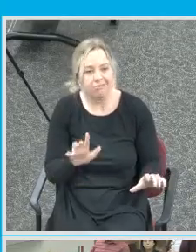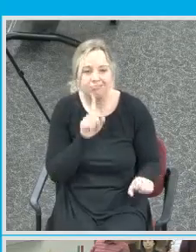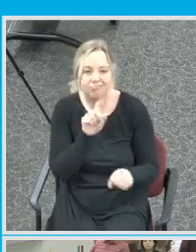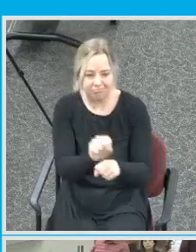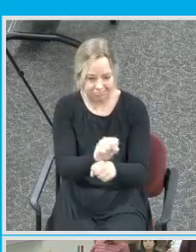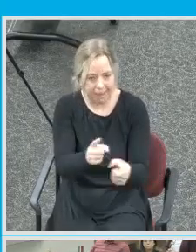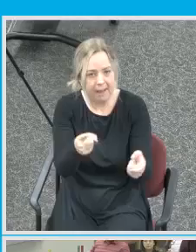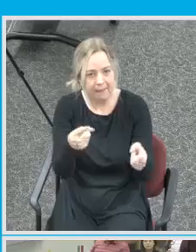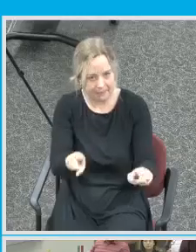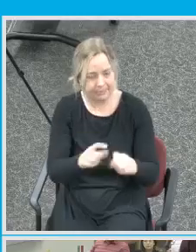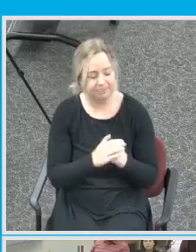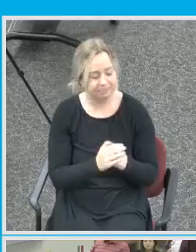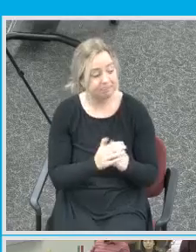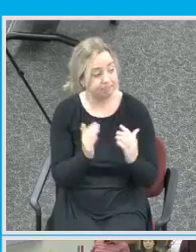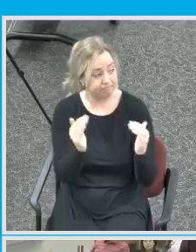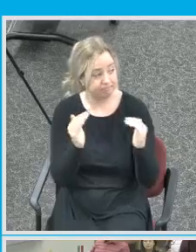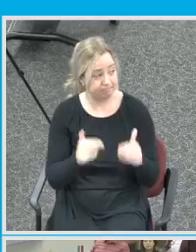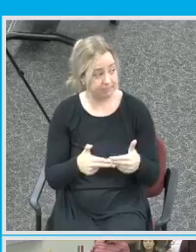slide, please.